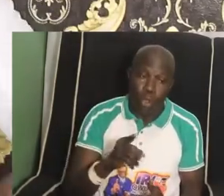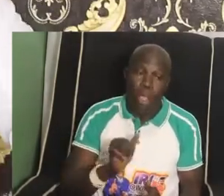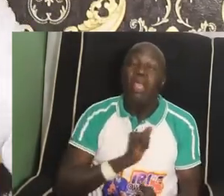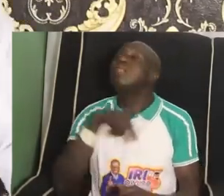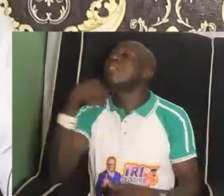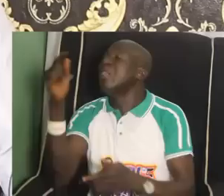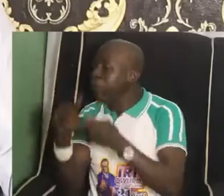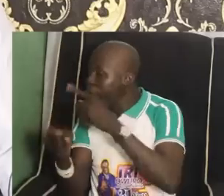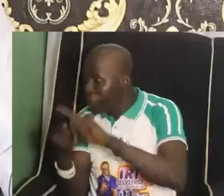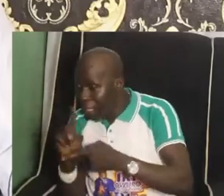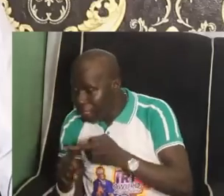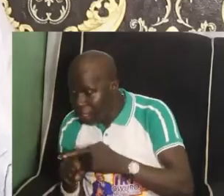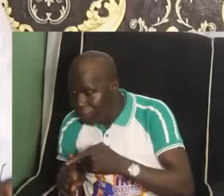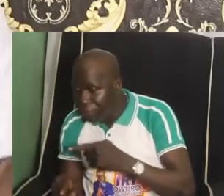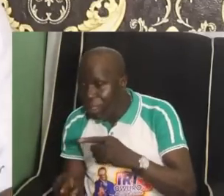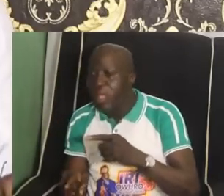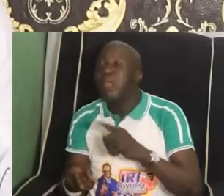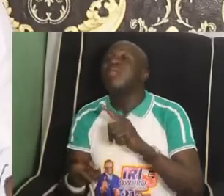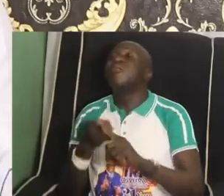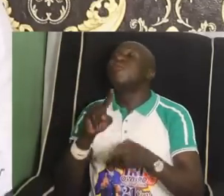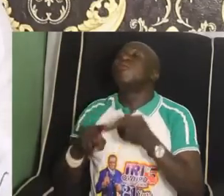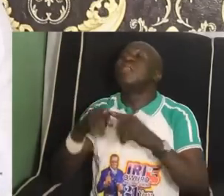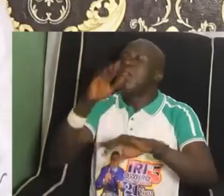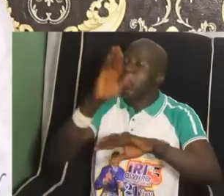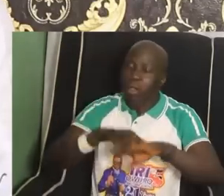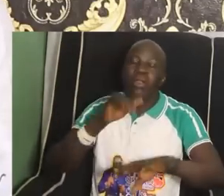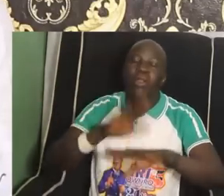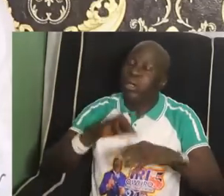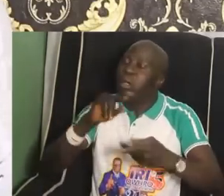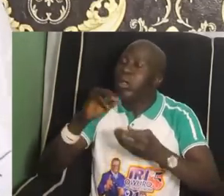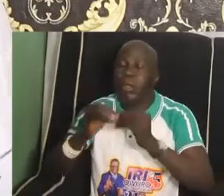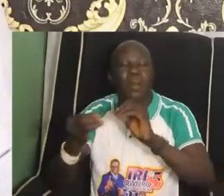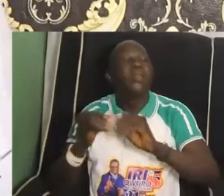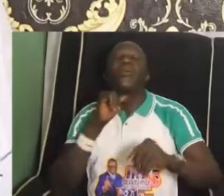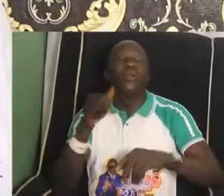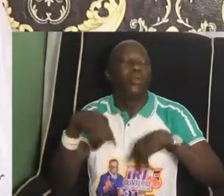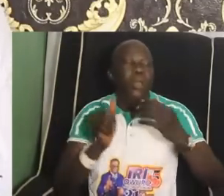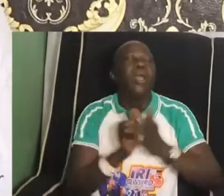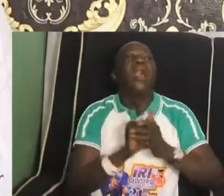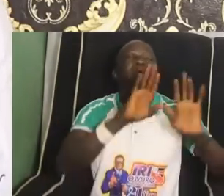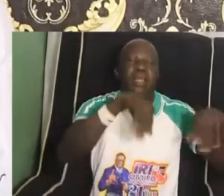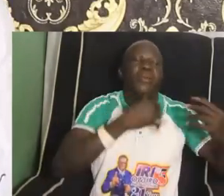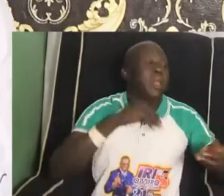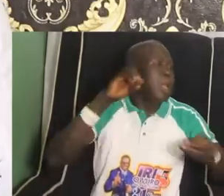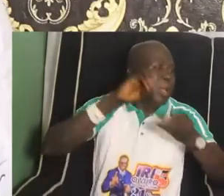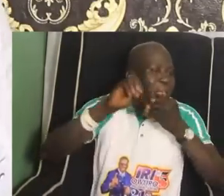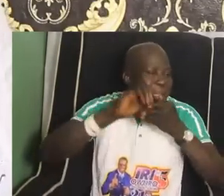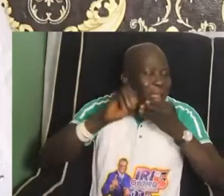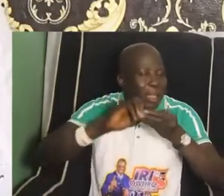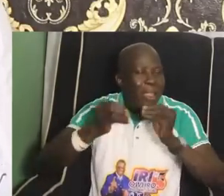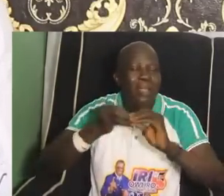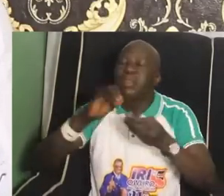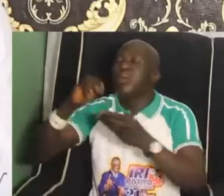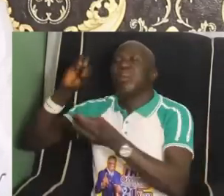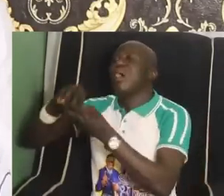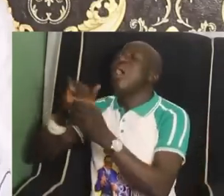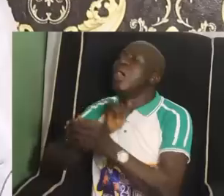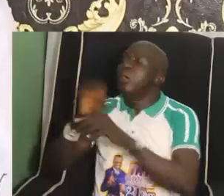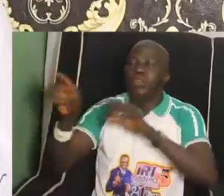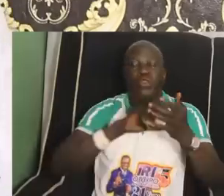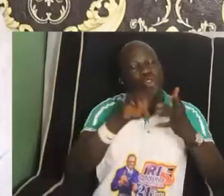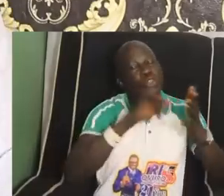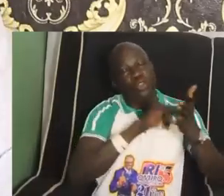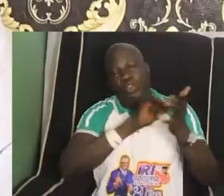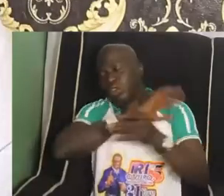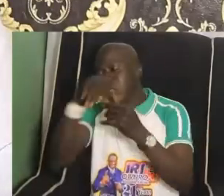so for he not told his friend. Ore wa pe number na ba wa lo. Number is not reachable. Like number. He said give me his account number. He did so. Kete to